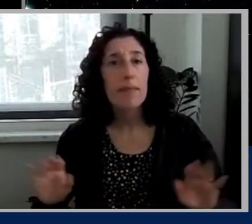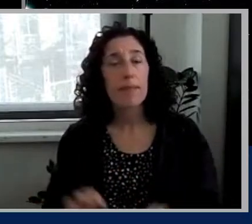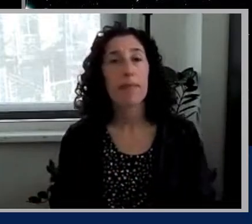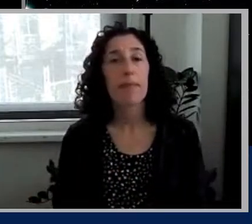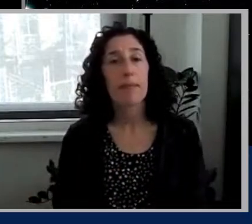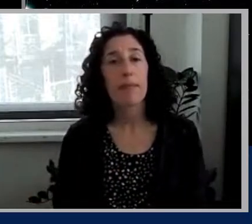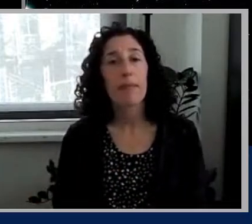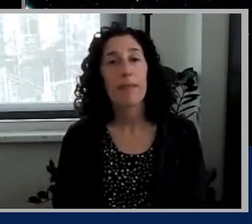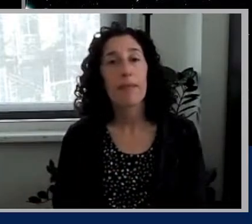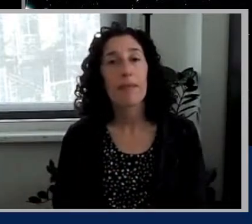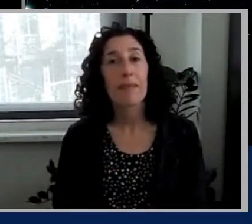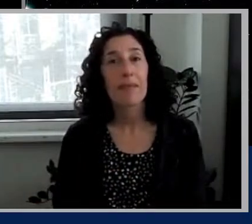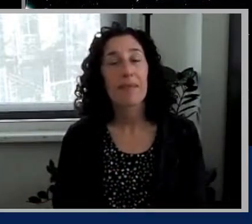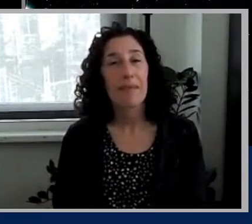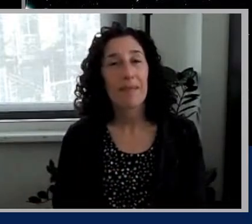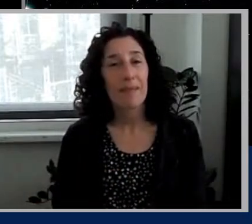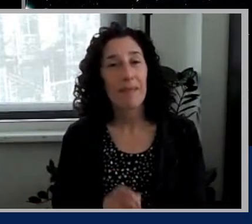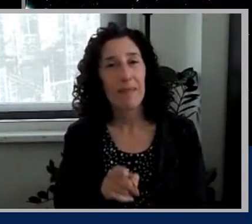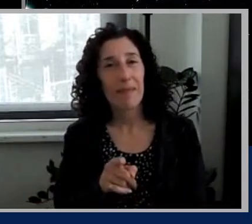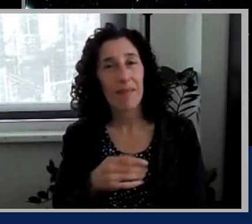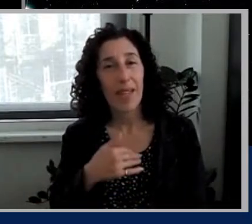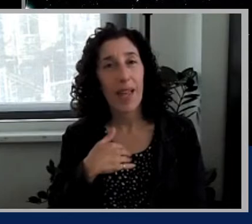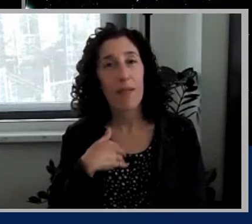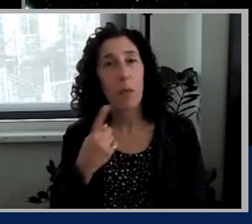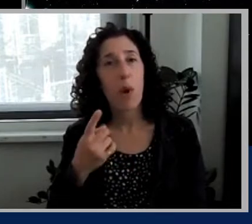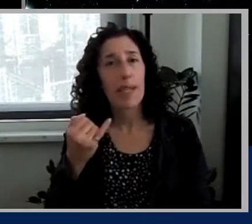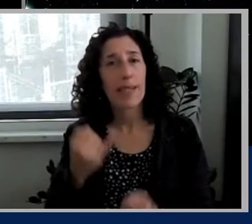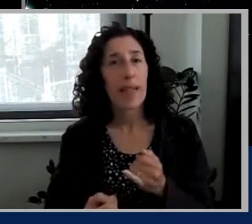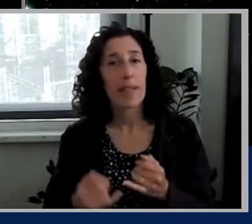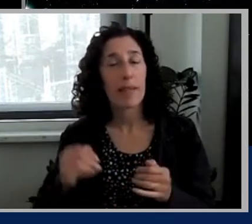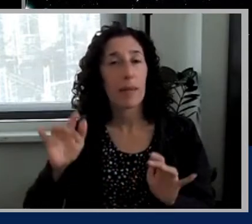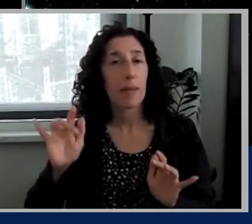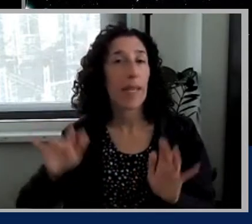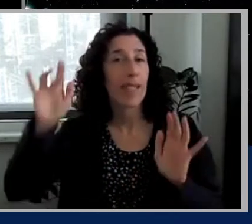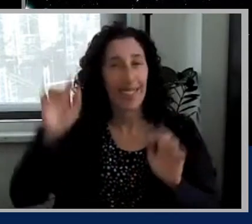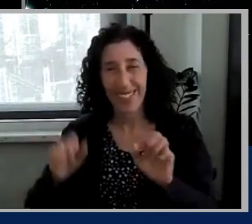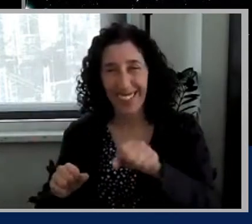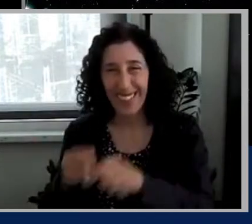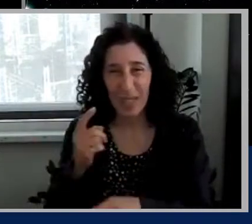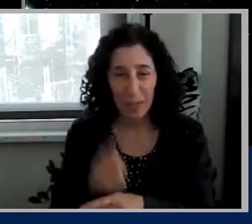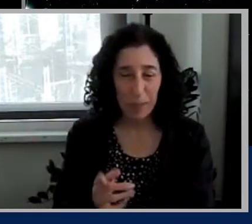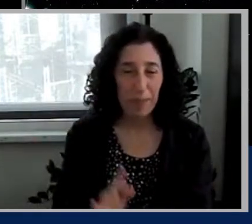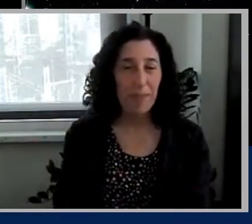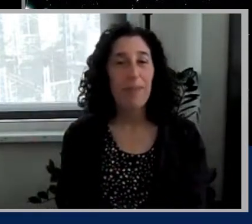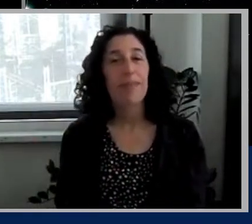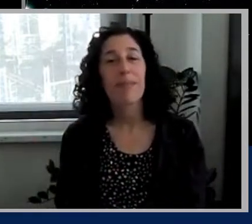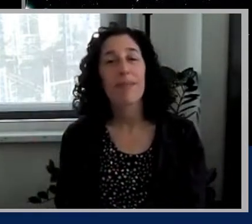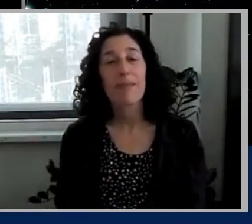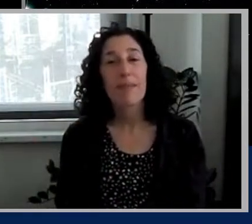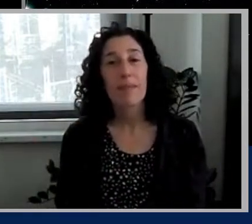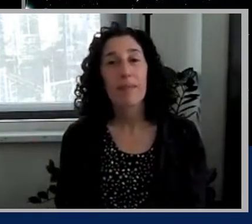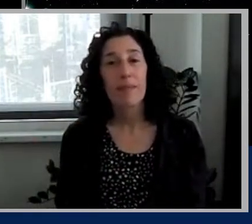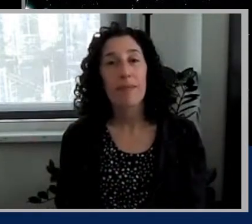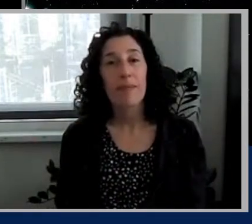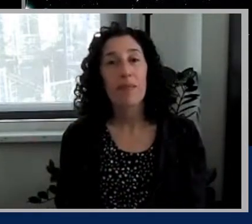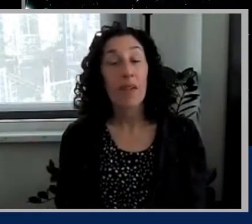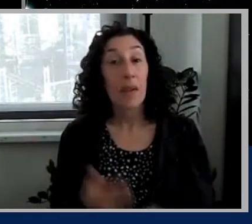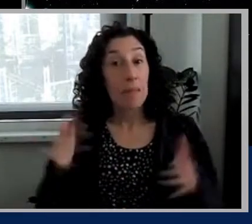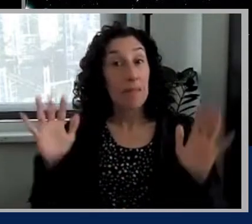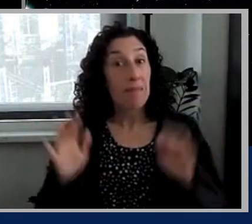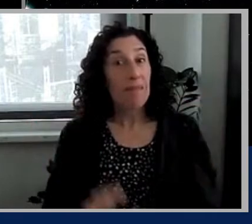have to wait for that last pluck with the echo behind it there. Like, Yeah. Yeah. Kim, is